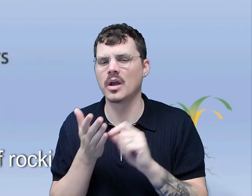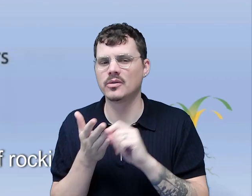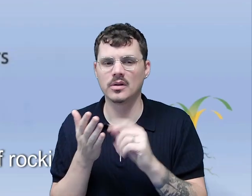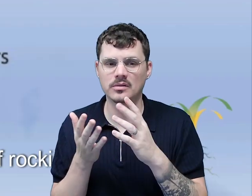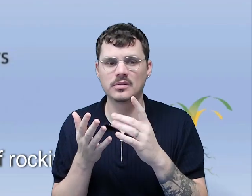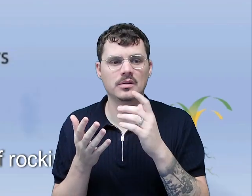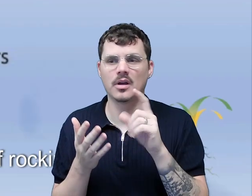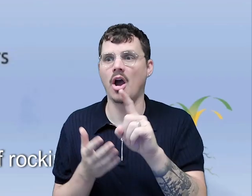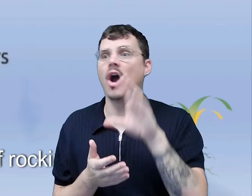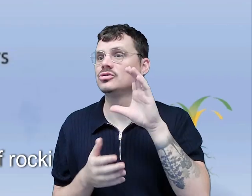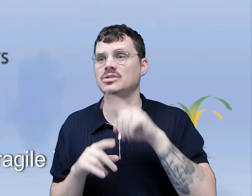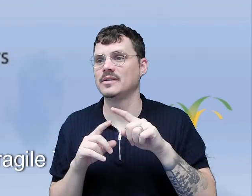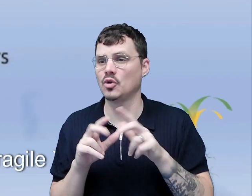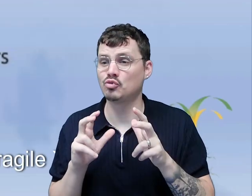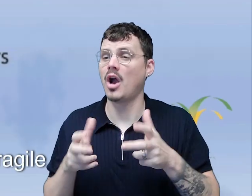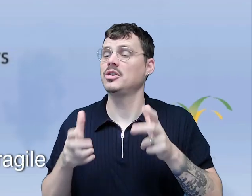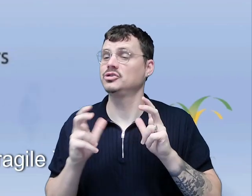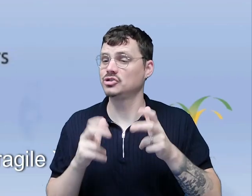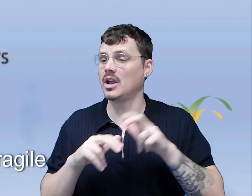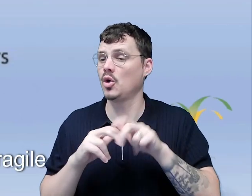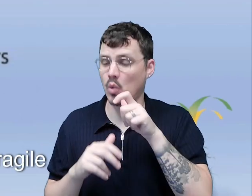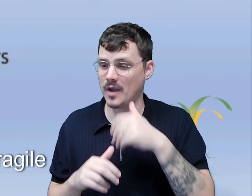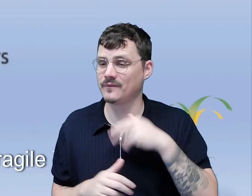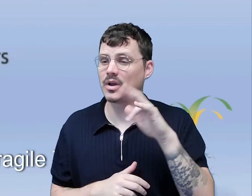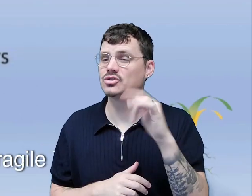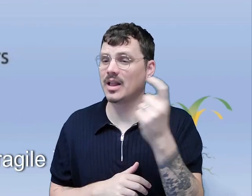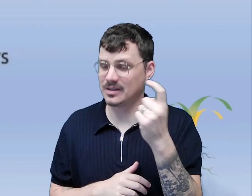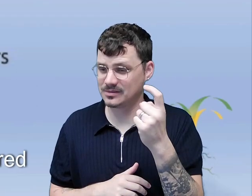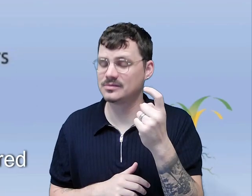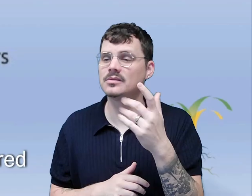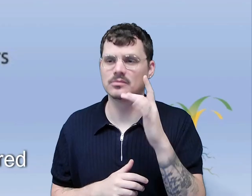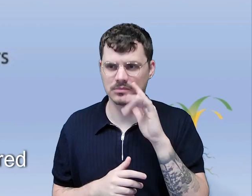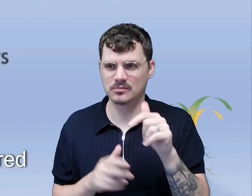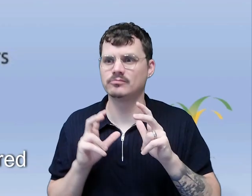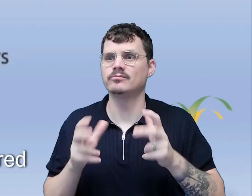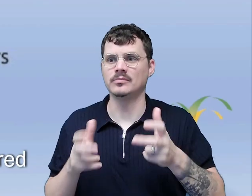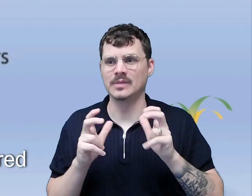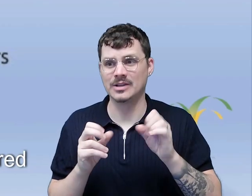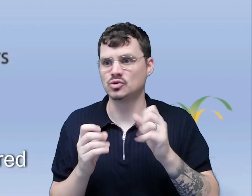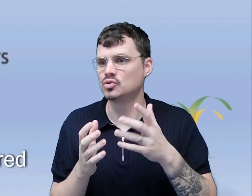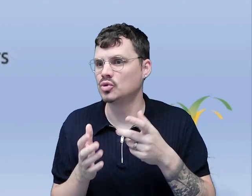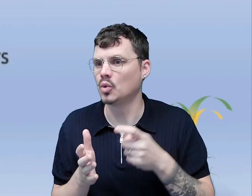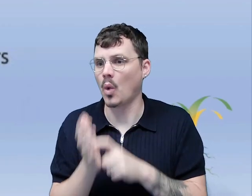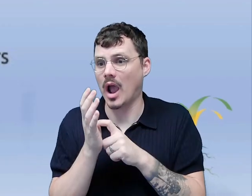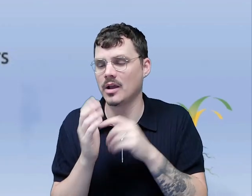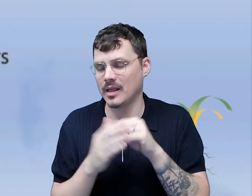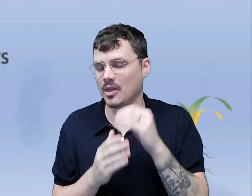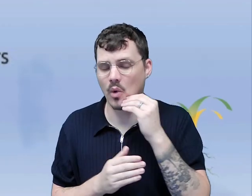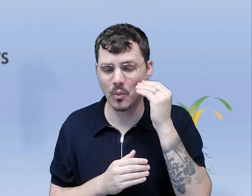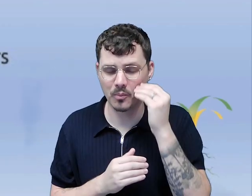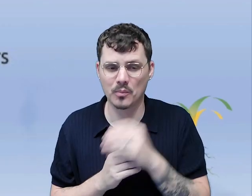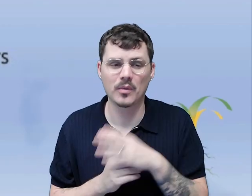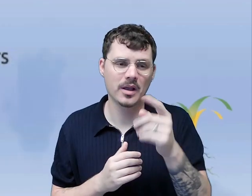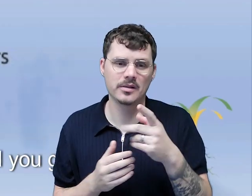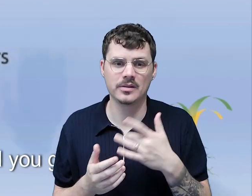written many, many hundreds of rocking chair prescriptions. For people with Fragile X, having a rocking chair is required equipment in their